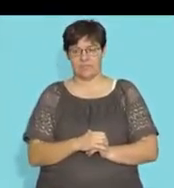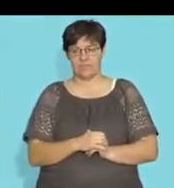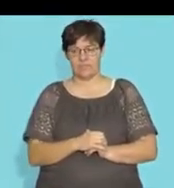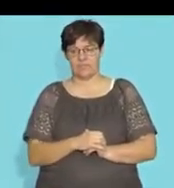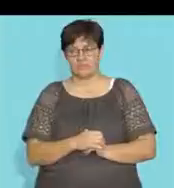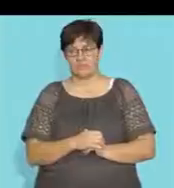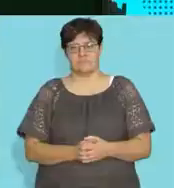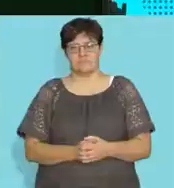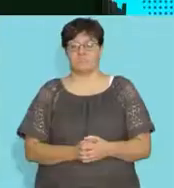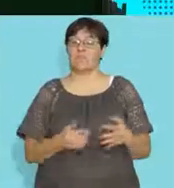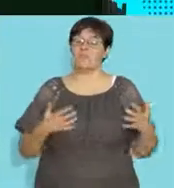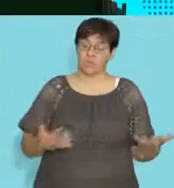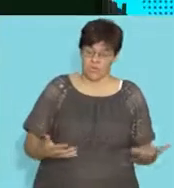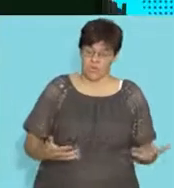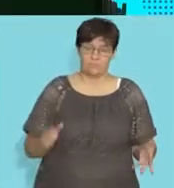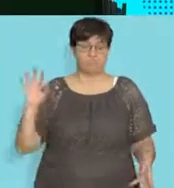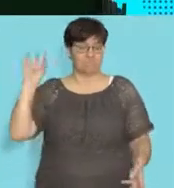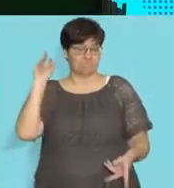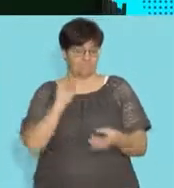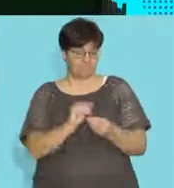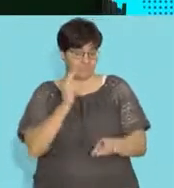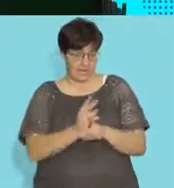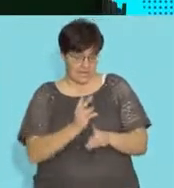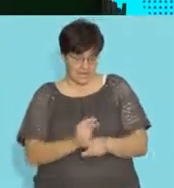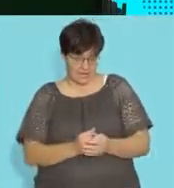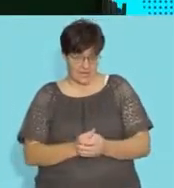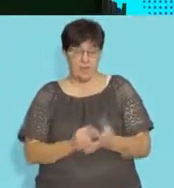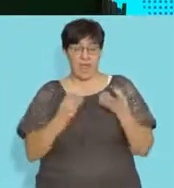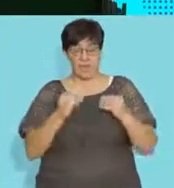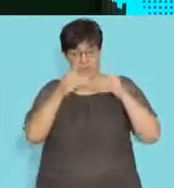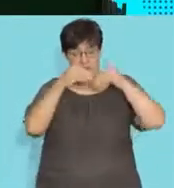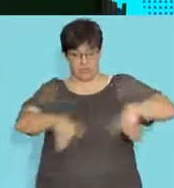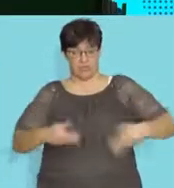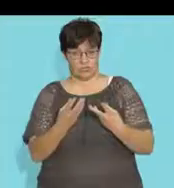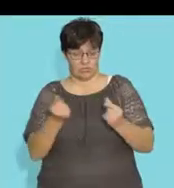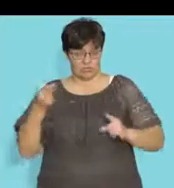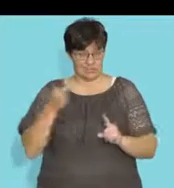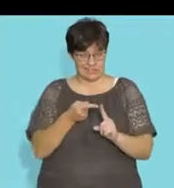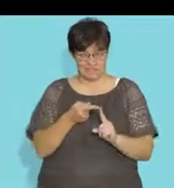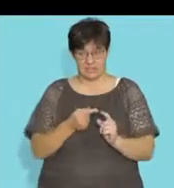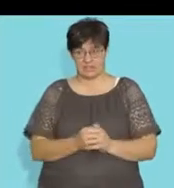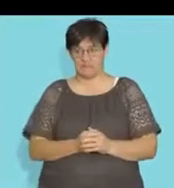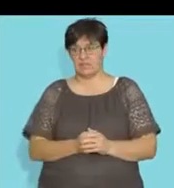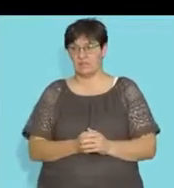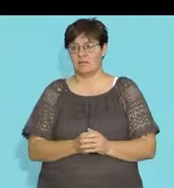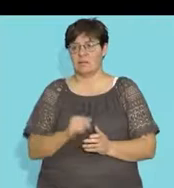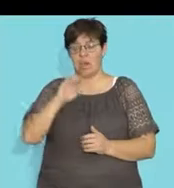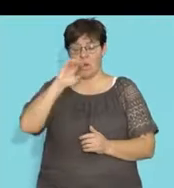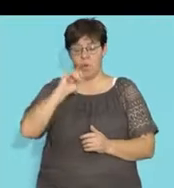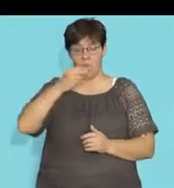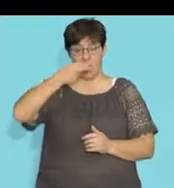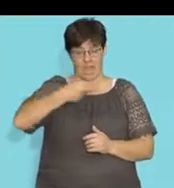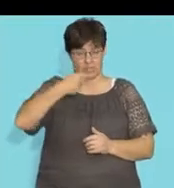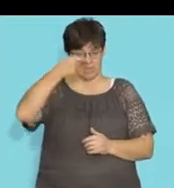Celsius. So to recap again, if you have a neutral solution, your hydroxide